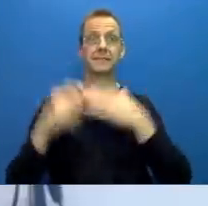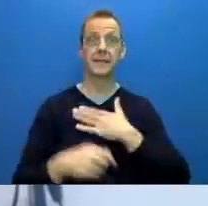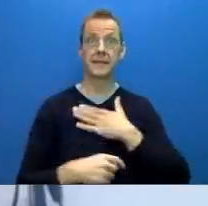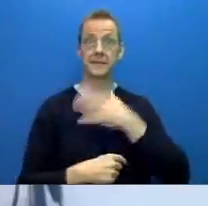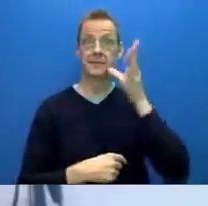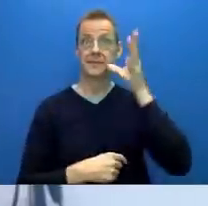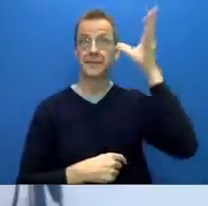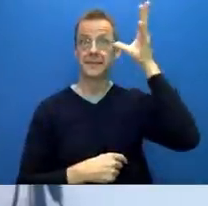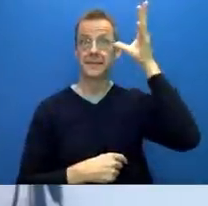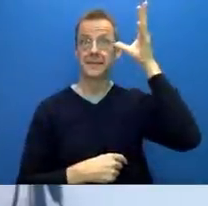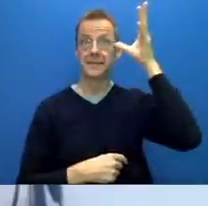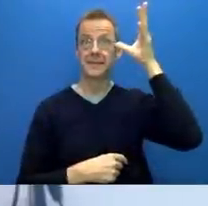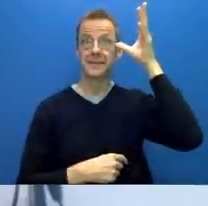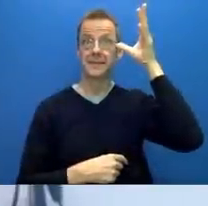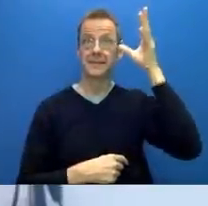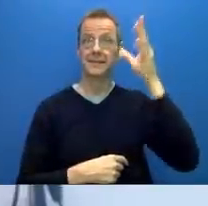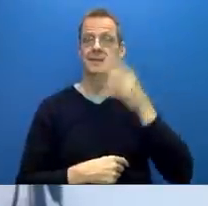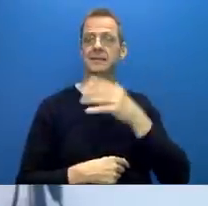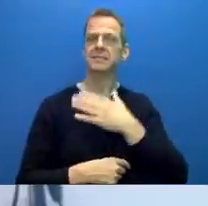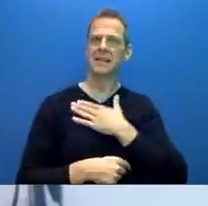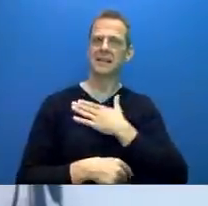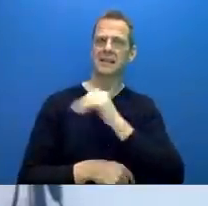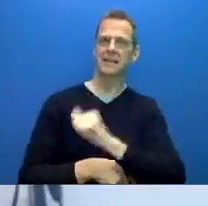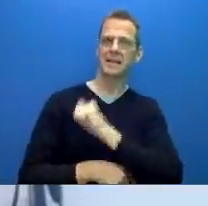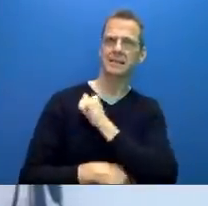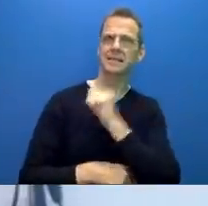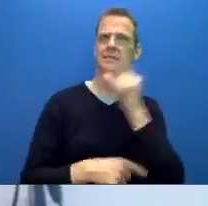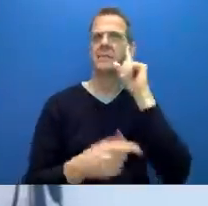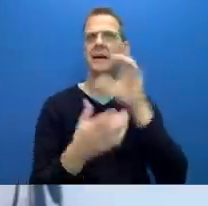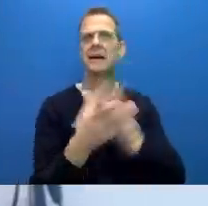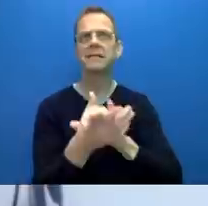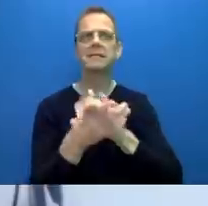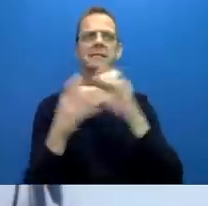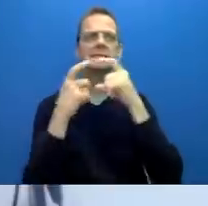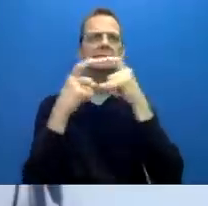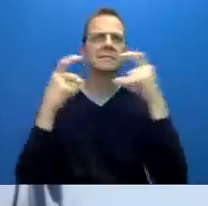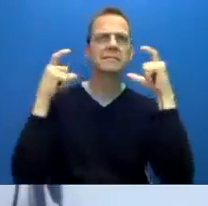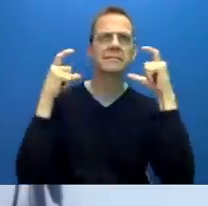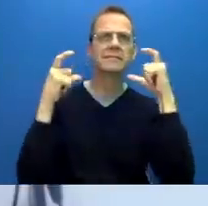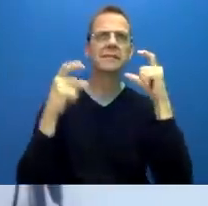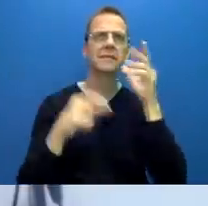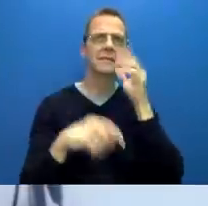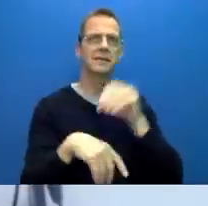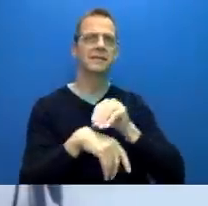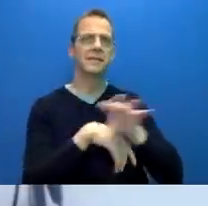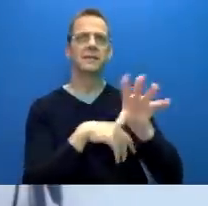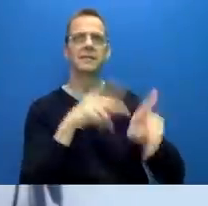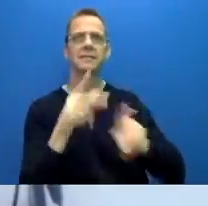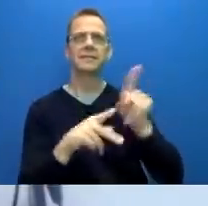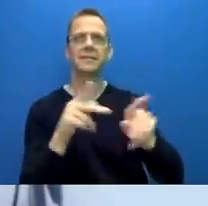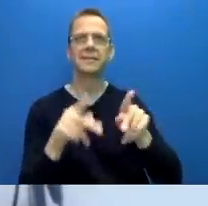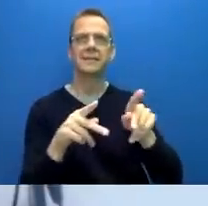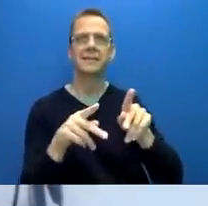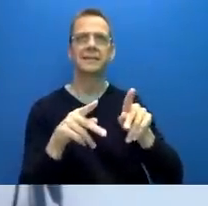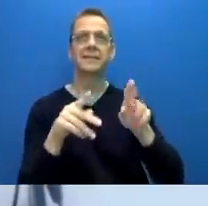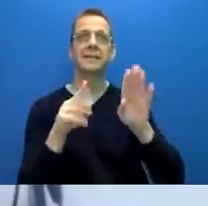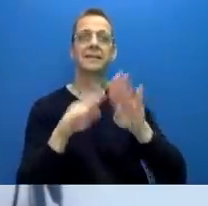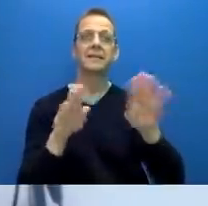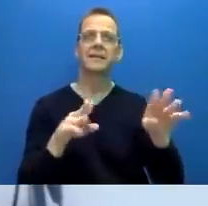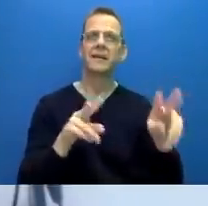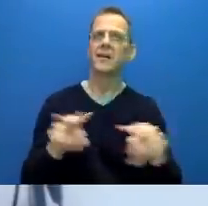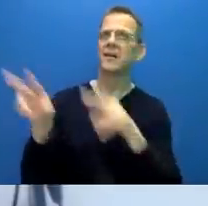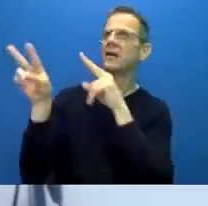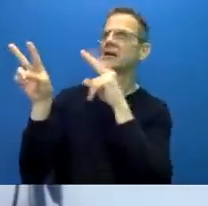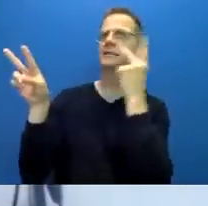the masks greatly influence your kids. So kids are looking around them, you know, to determine if they should be wearing masks or not. And if